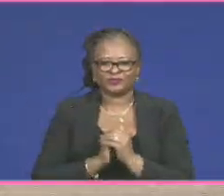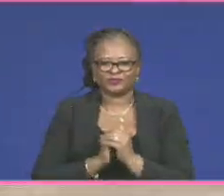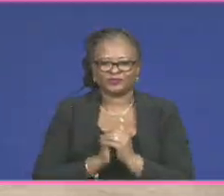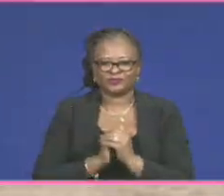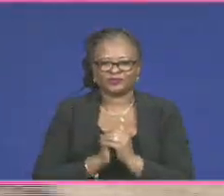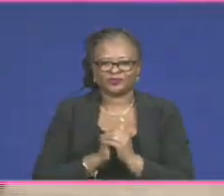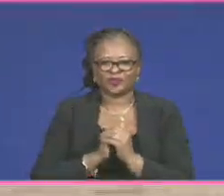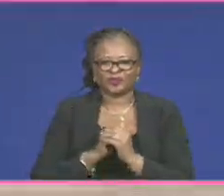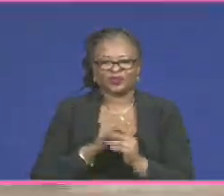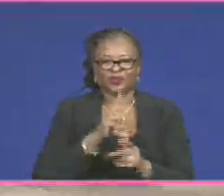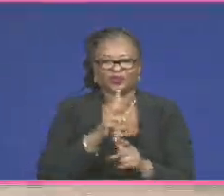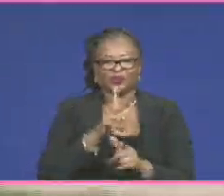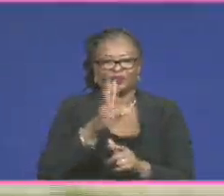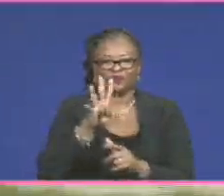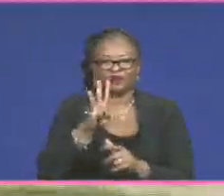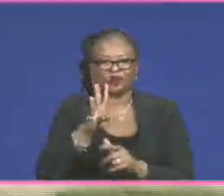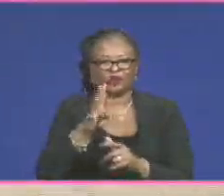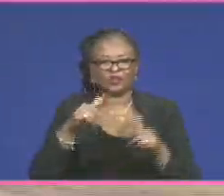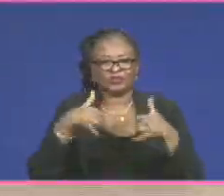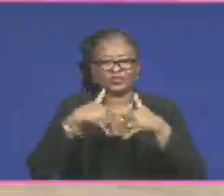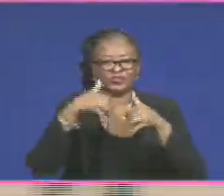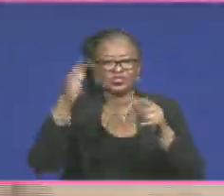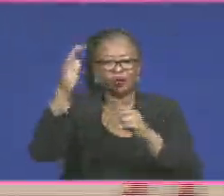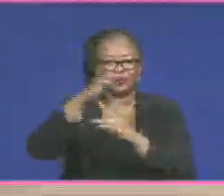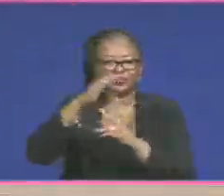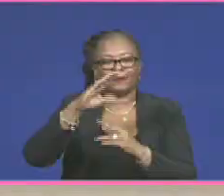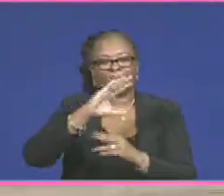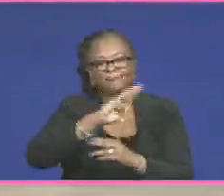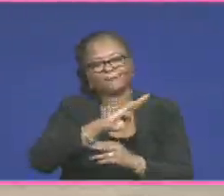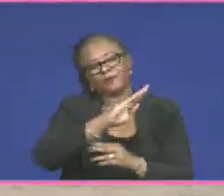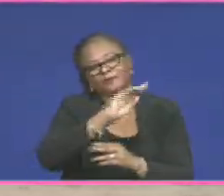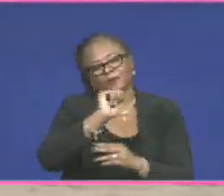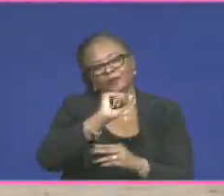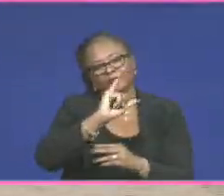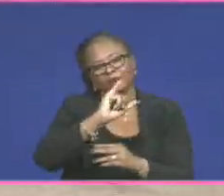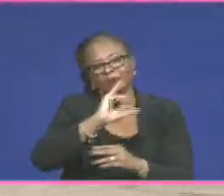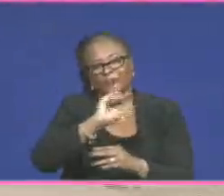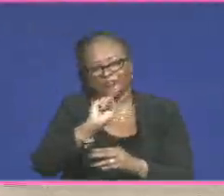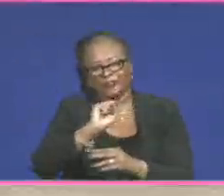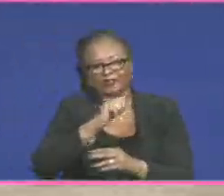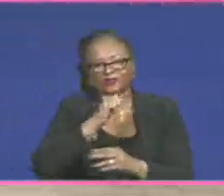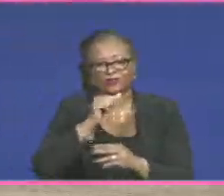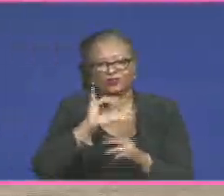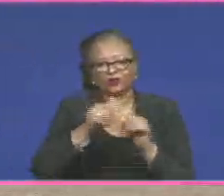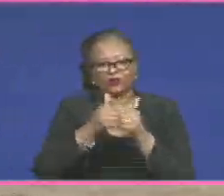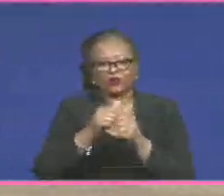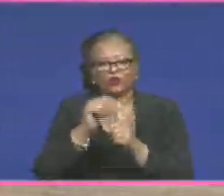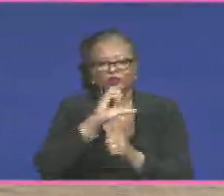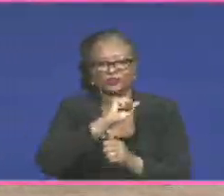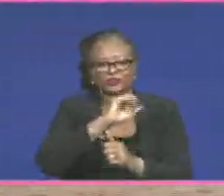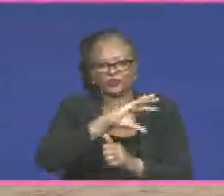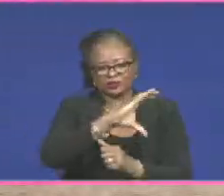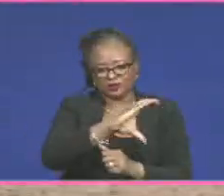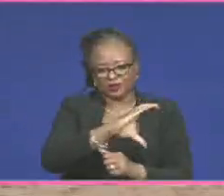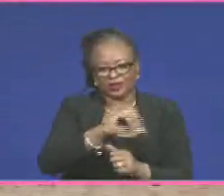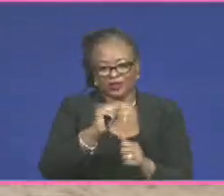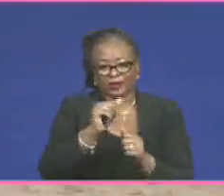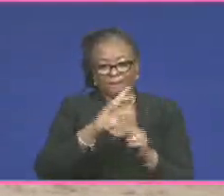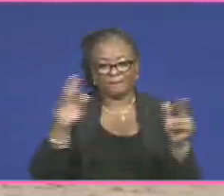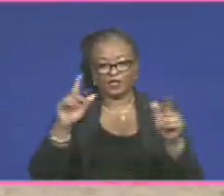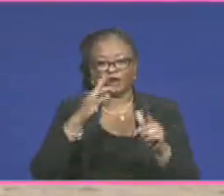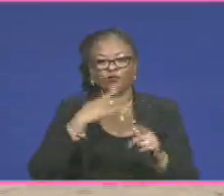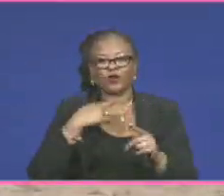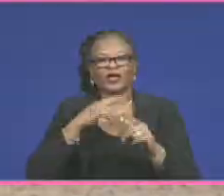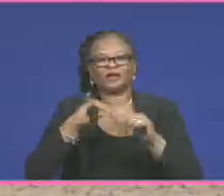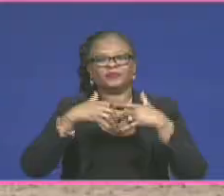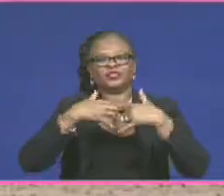Carting away 3 of the 4 championship titles from the BAISS softball season was St. Augustine's College. The Big Red Machine